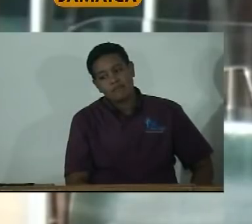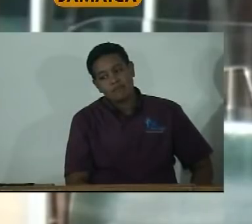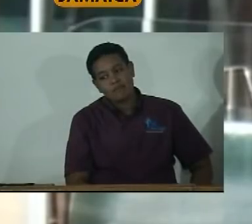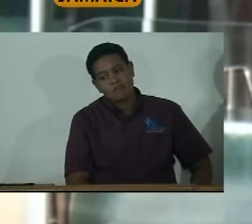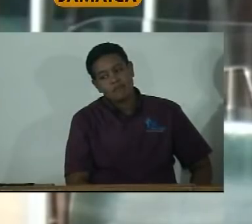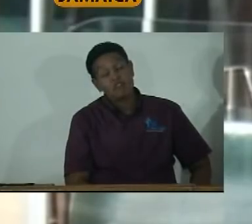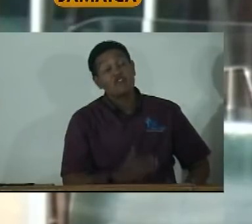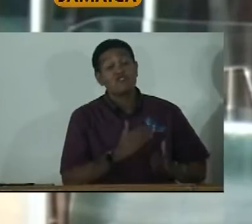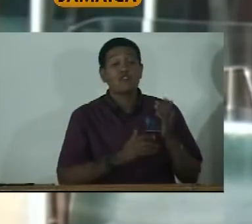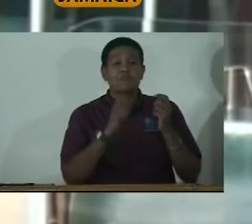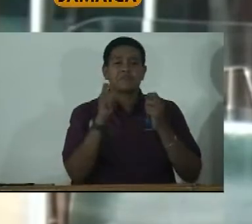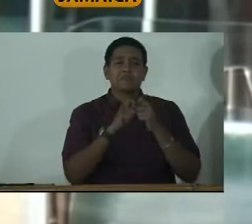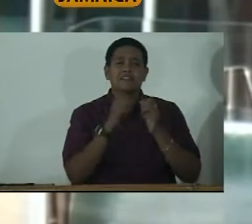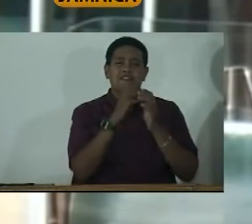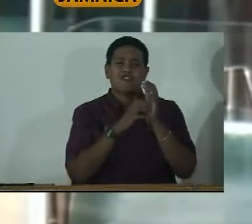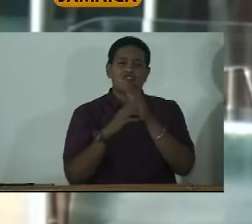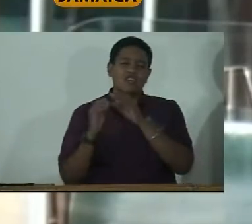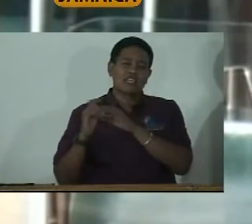Section 7,